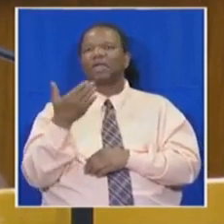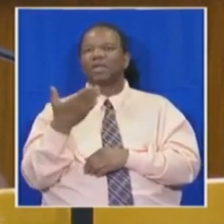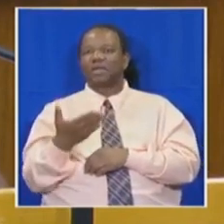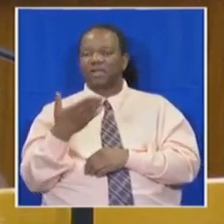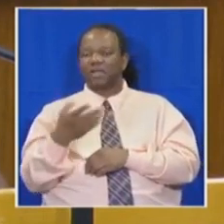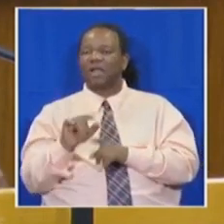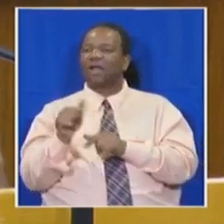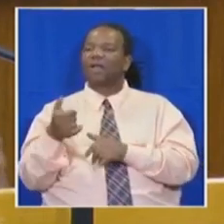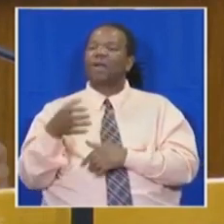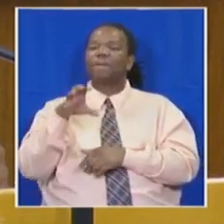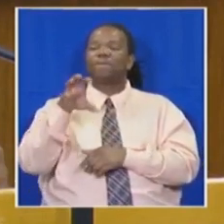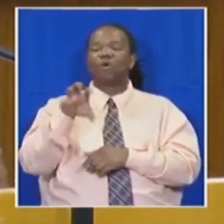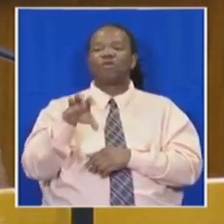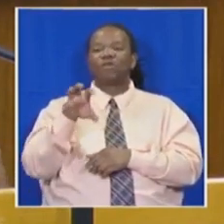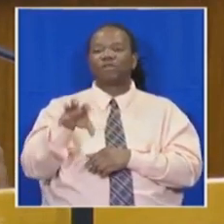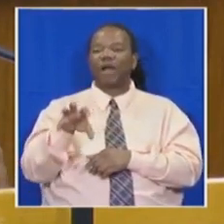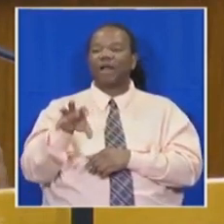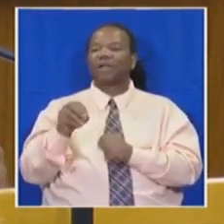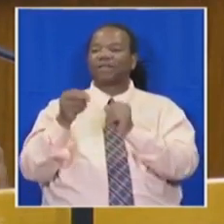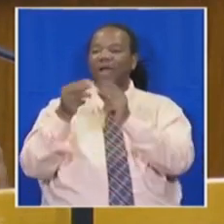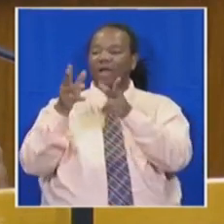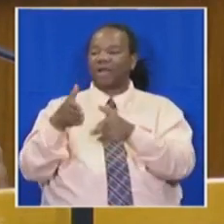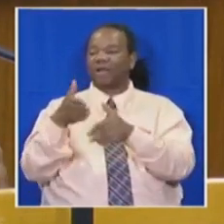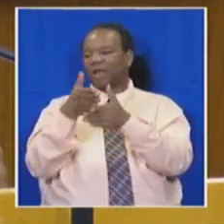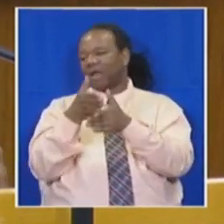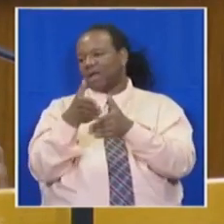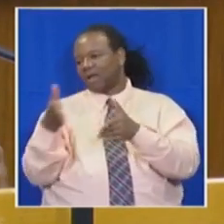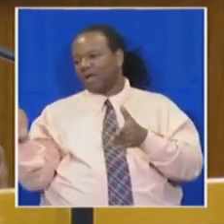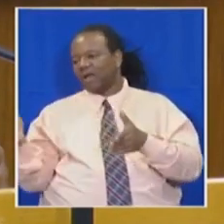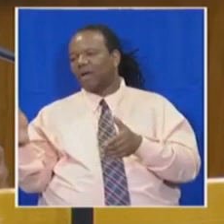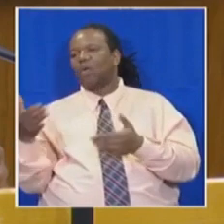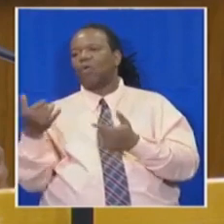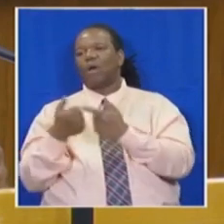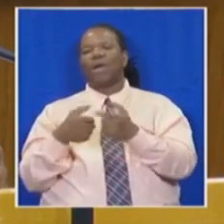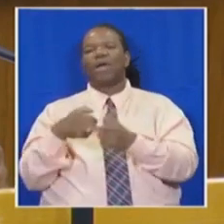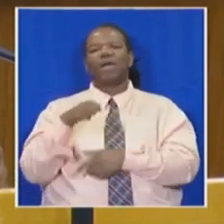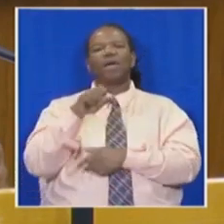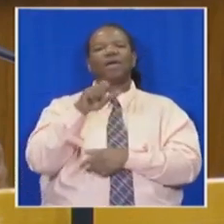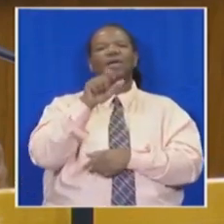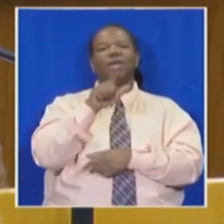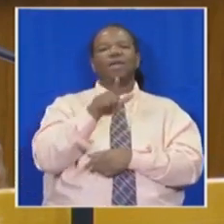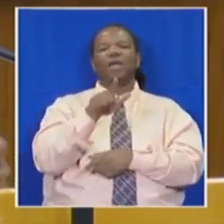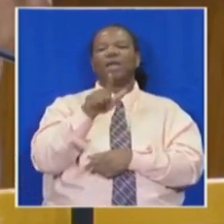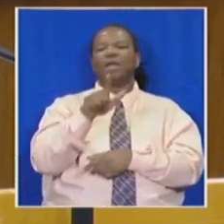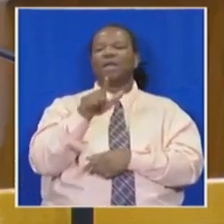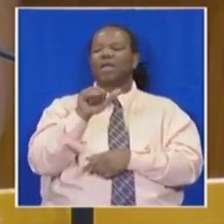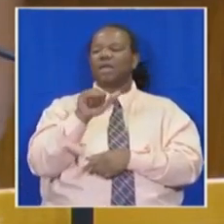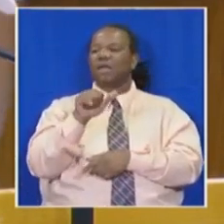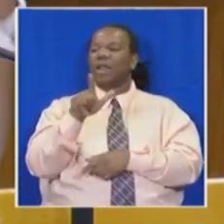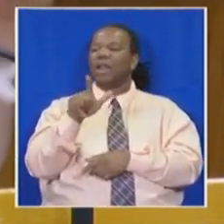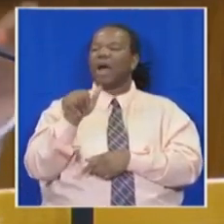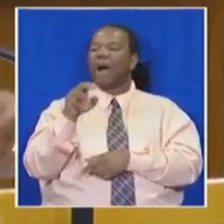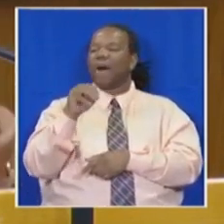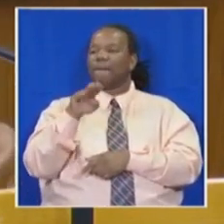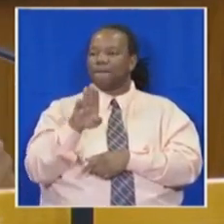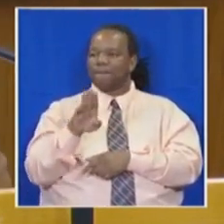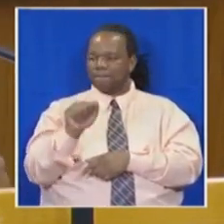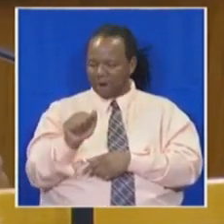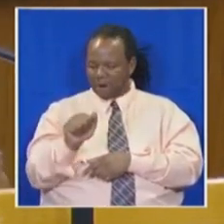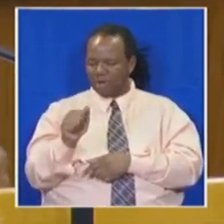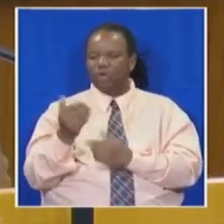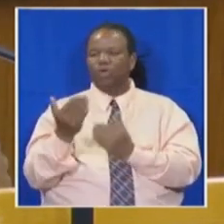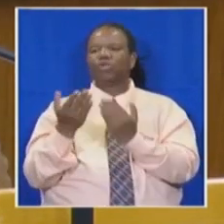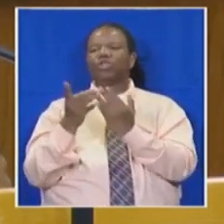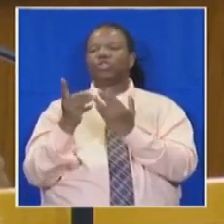Provincial Education Department's director in the Ilembe district, where 3 schools achieved a 0% rate in the